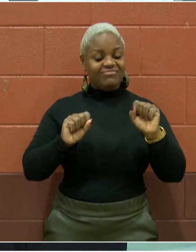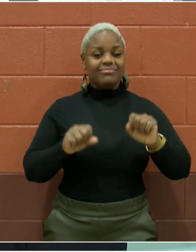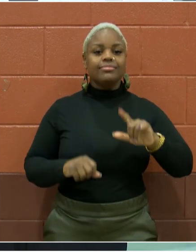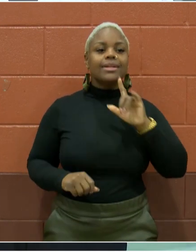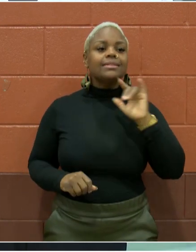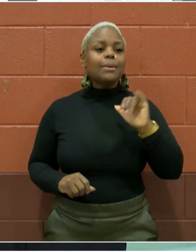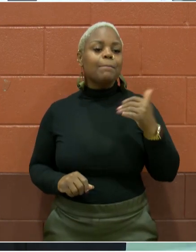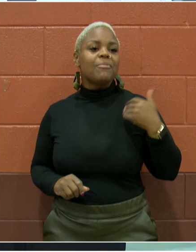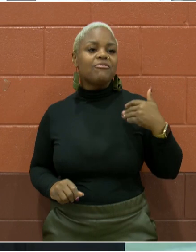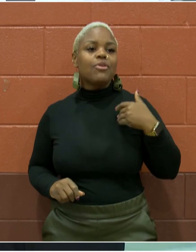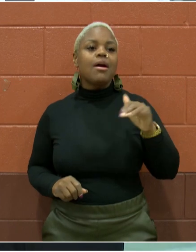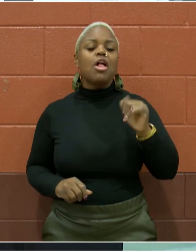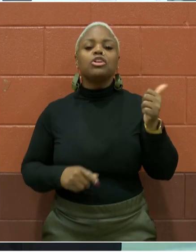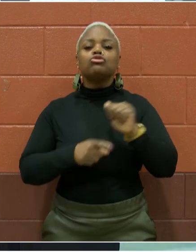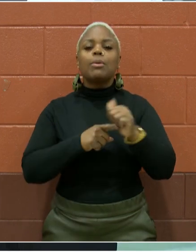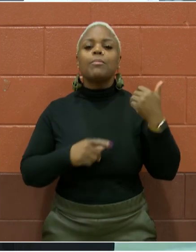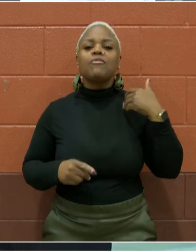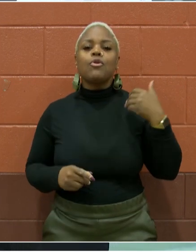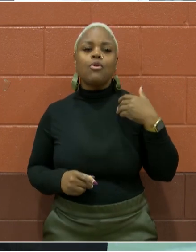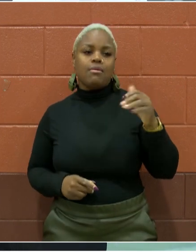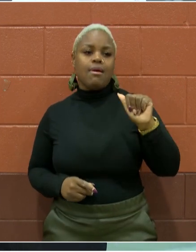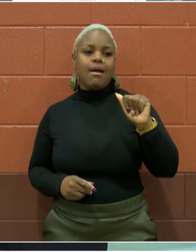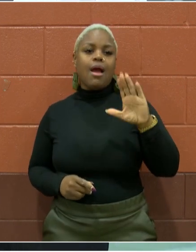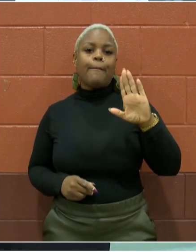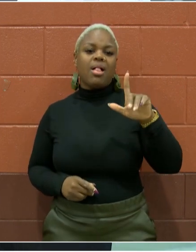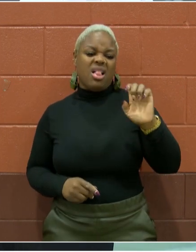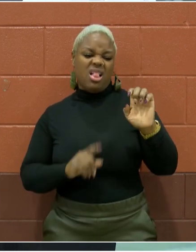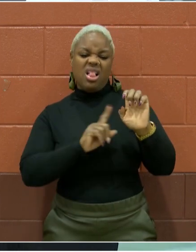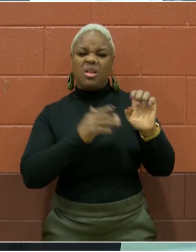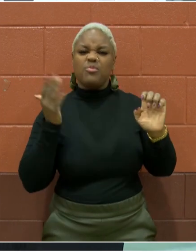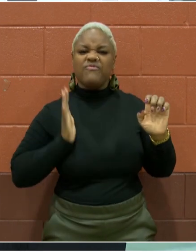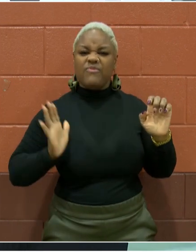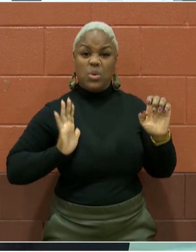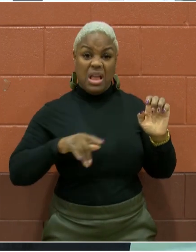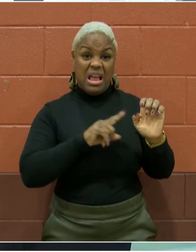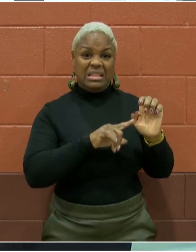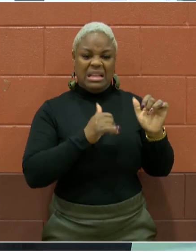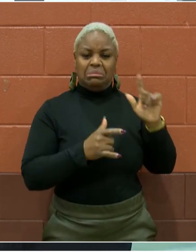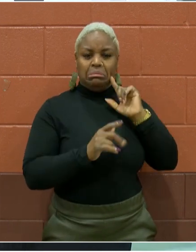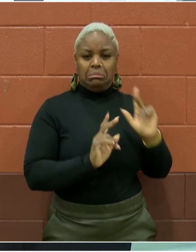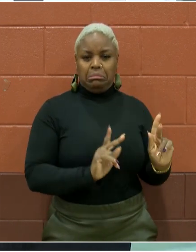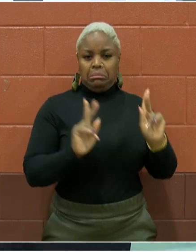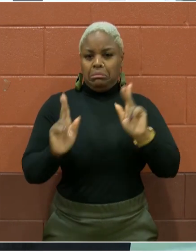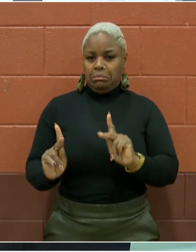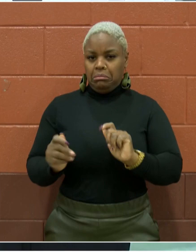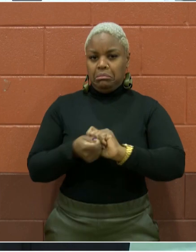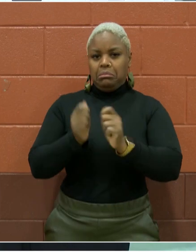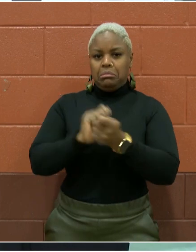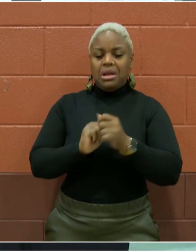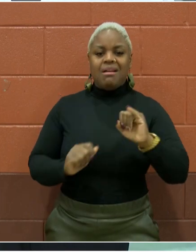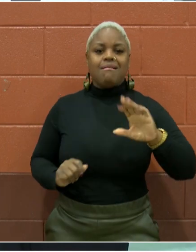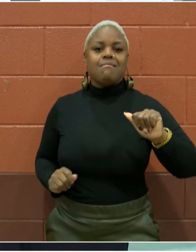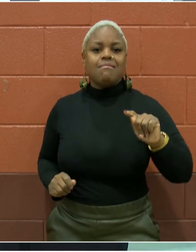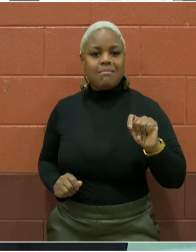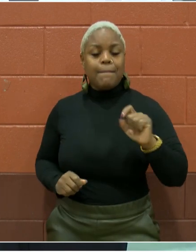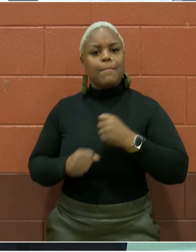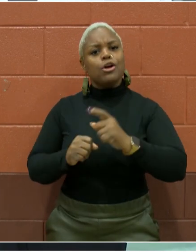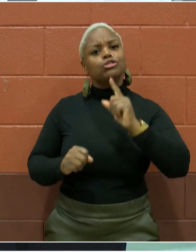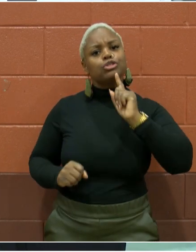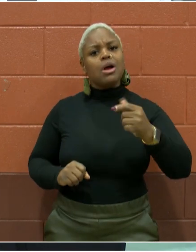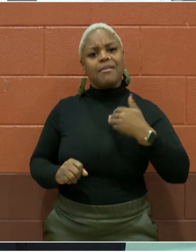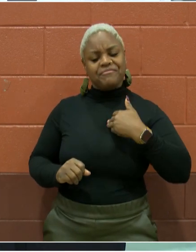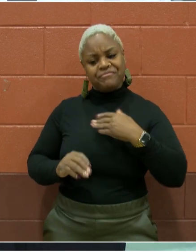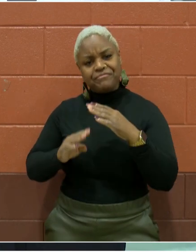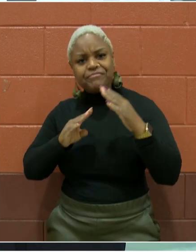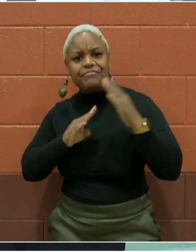law enforcement, leveraging national best practice training programs ensures our officers have top-notch curriculum in